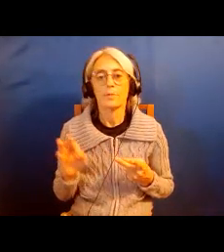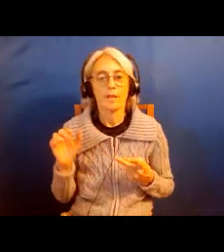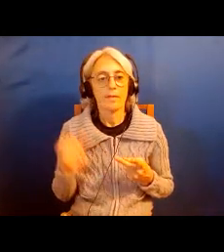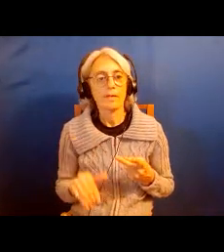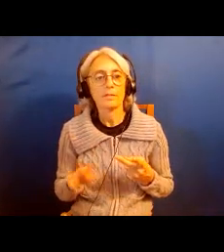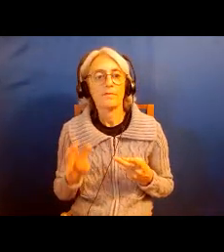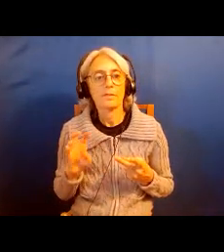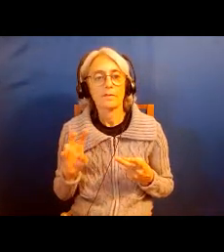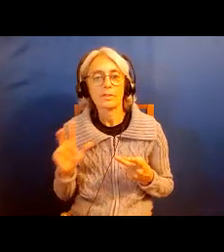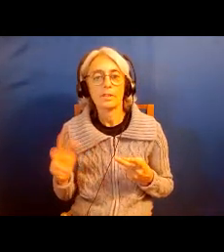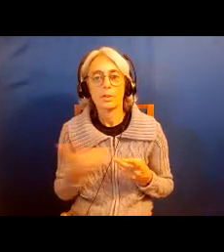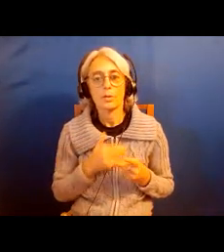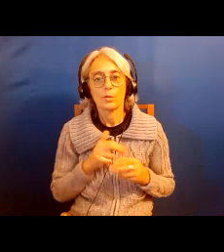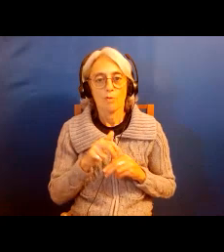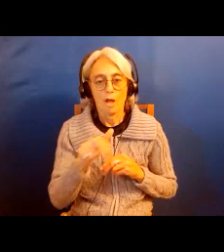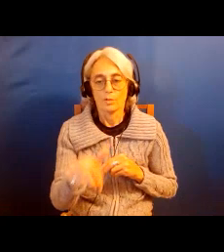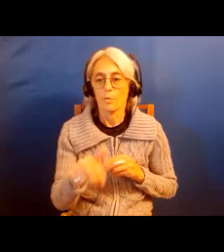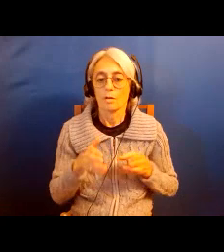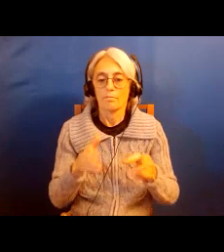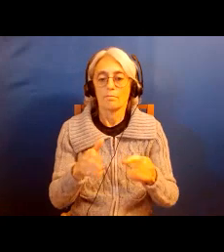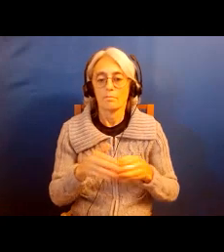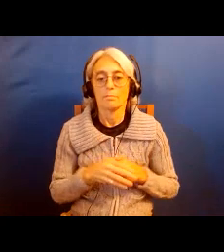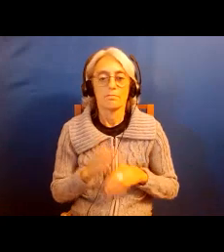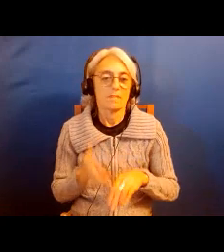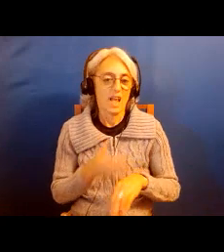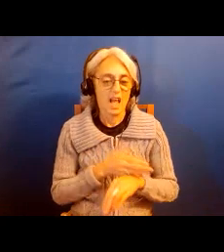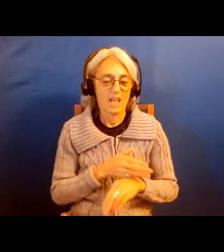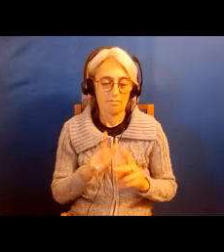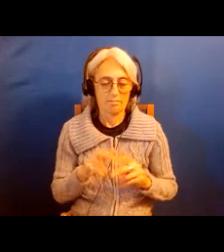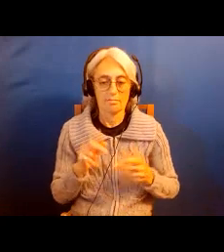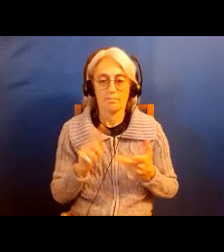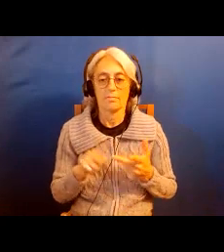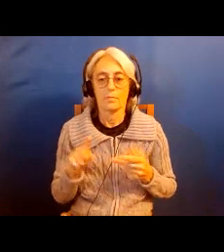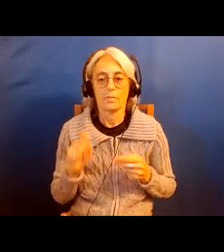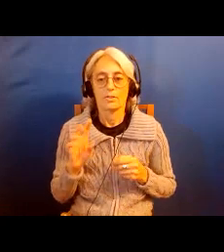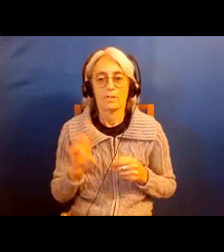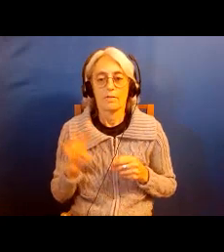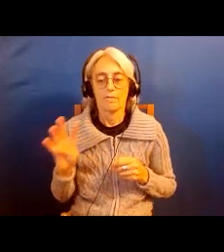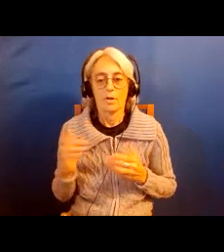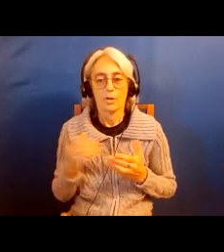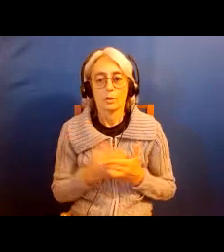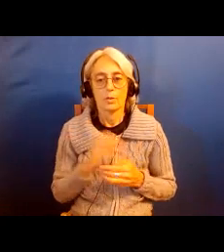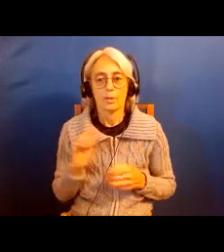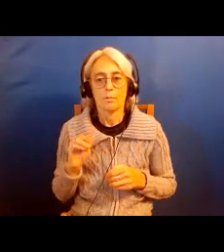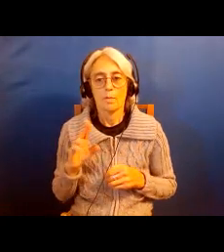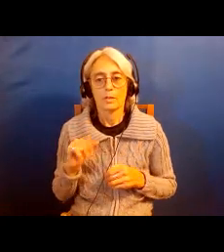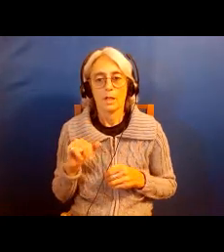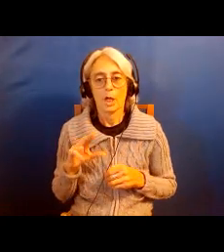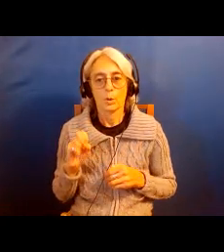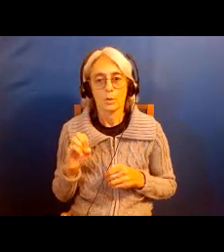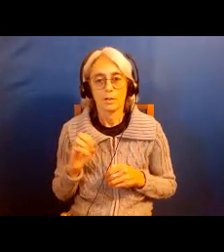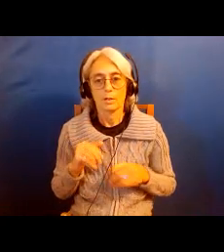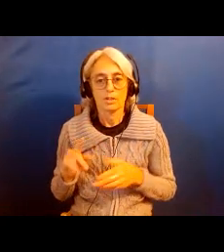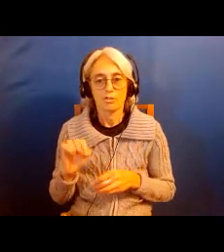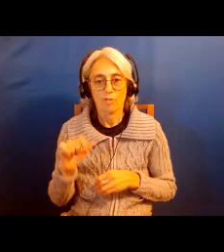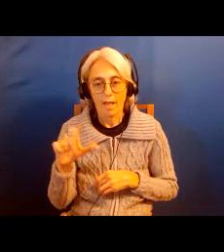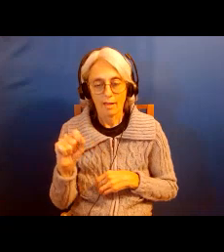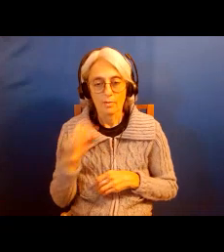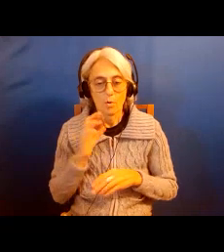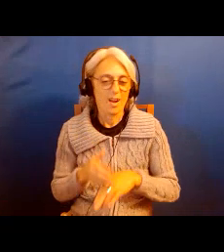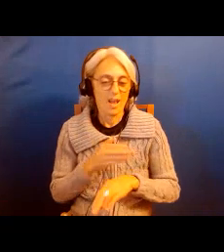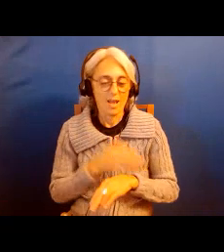29,473 new crosswalks or crosswalk enhancements, and 174 new multi-use trails or trail enhancements, amongst